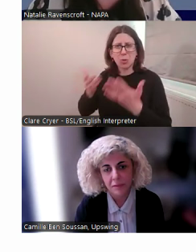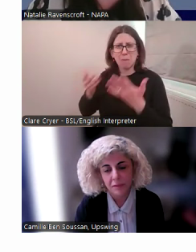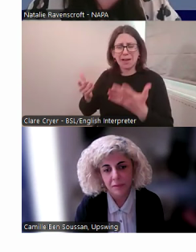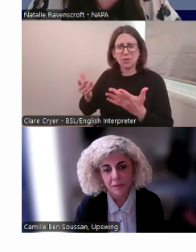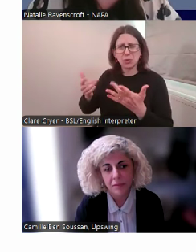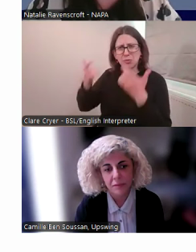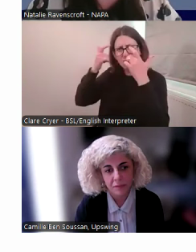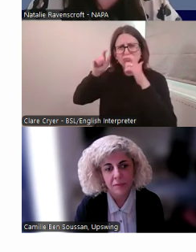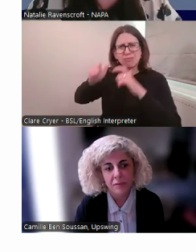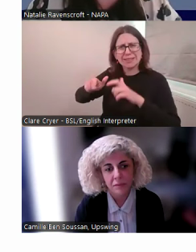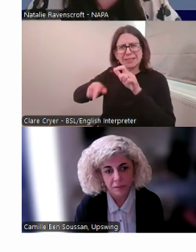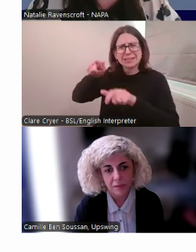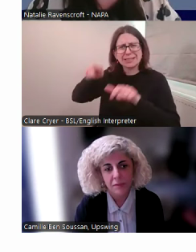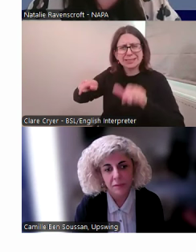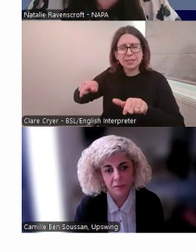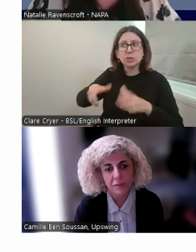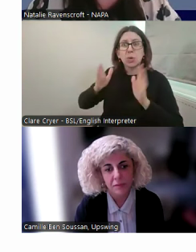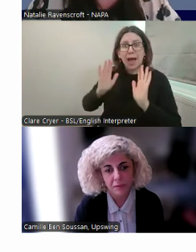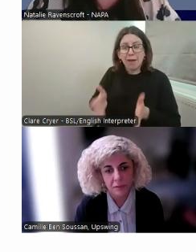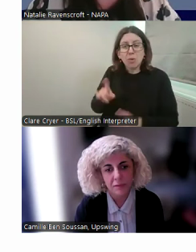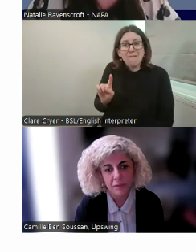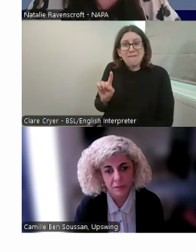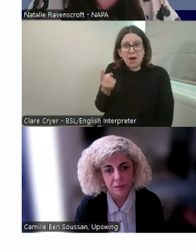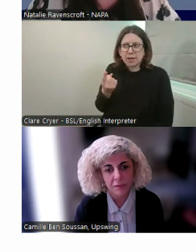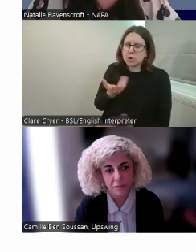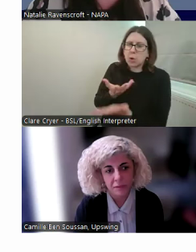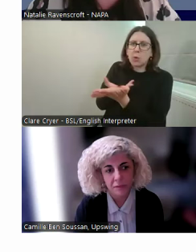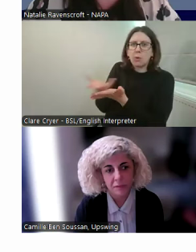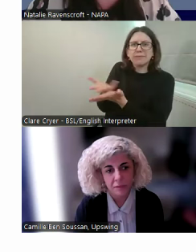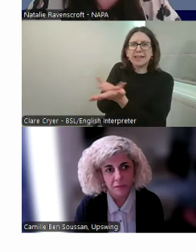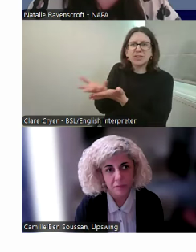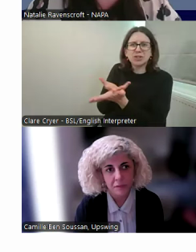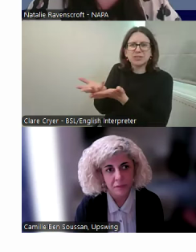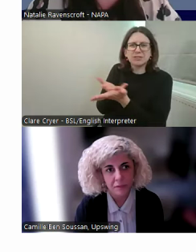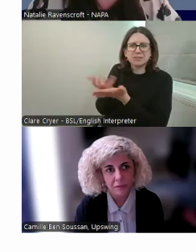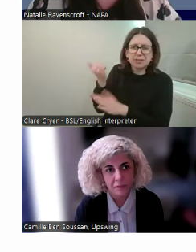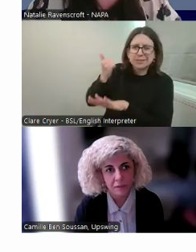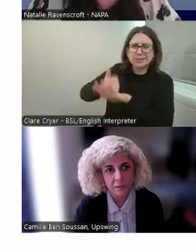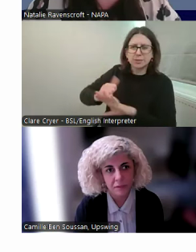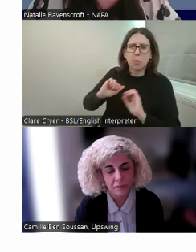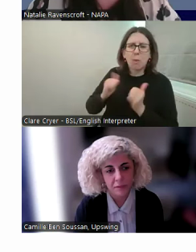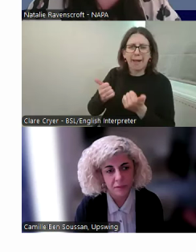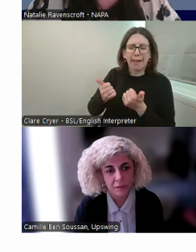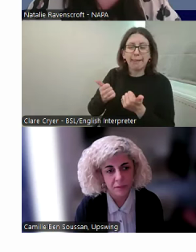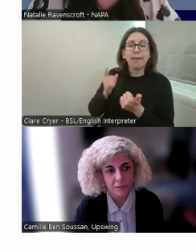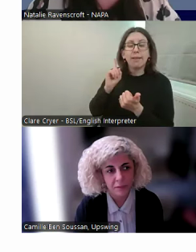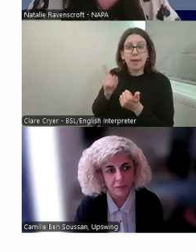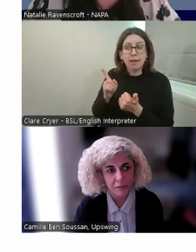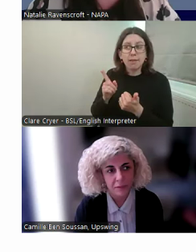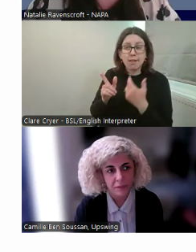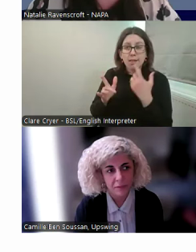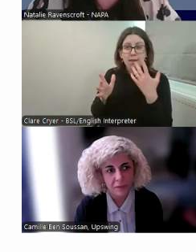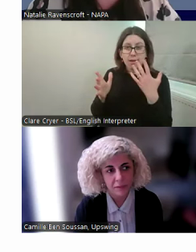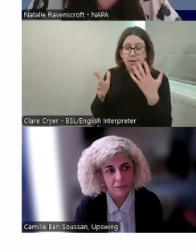really important part of really setting up well. And find ways to explain, if you're